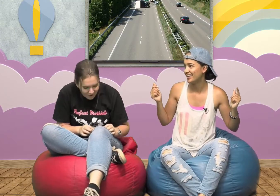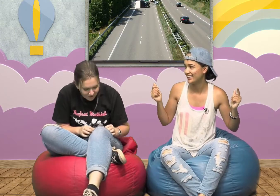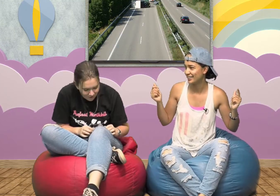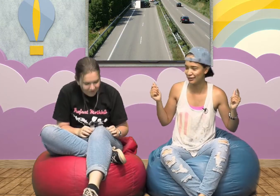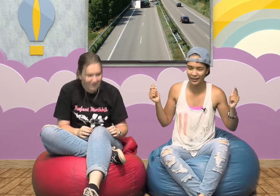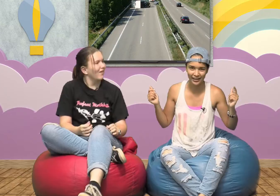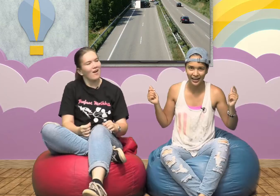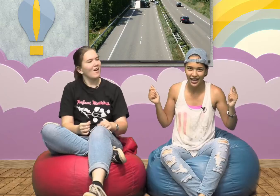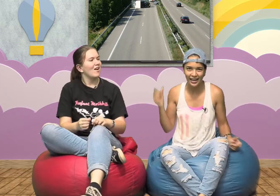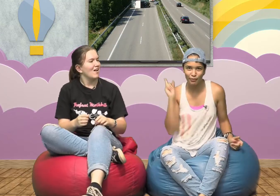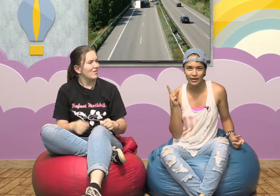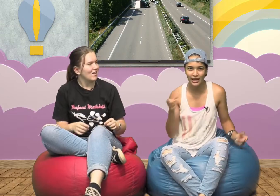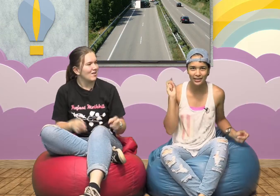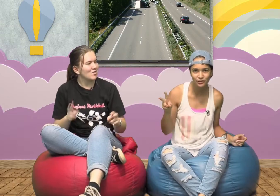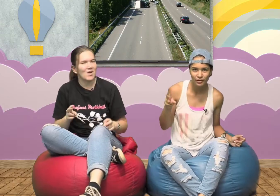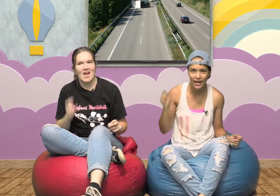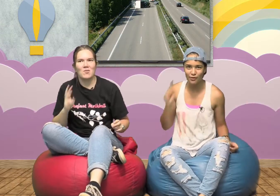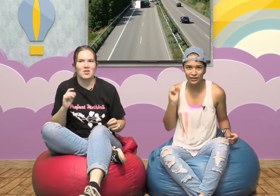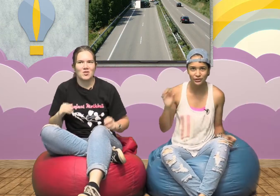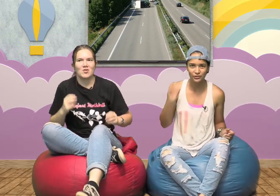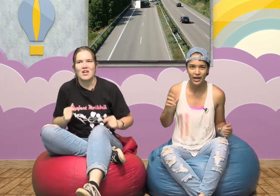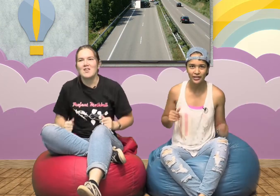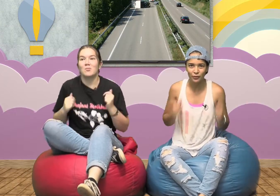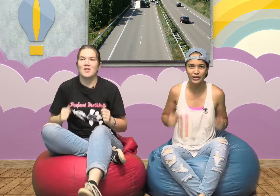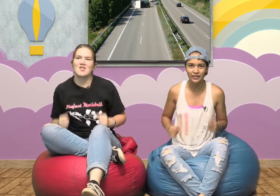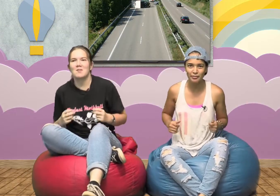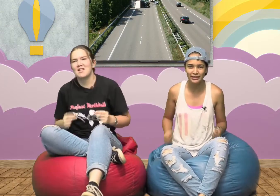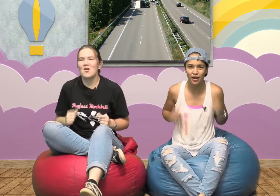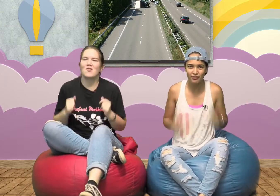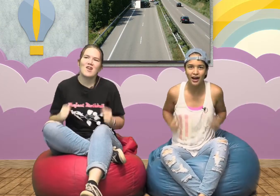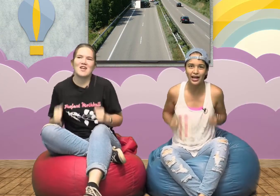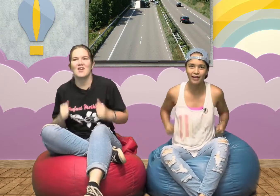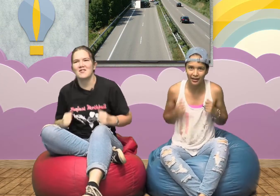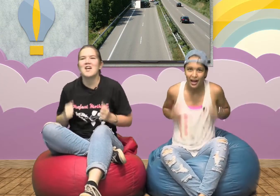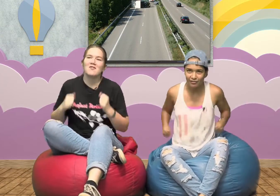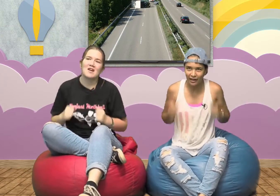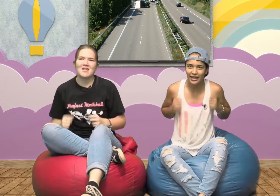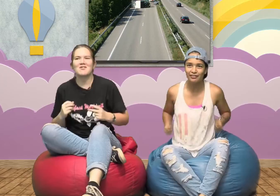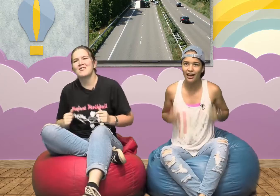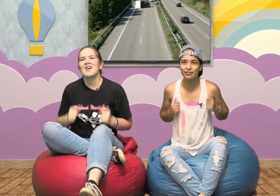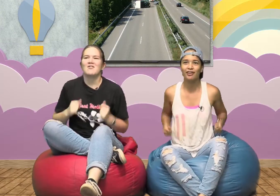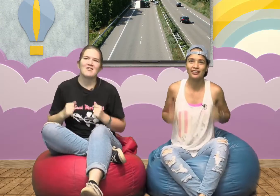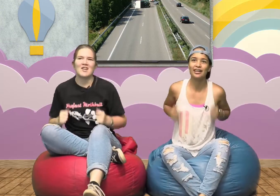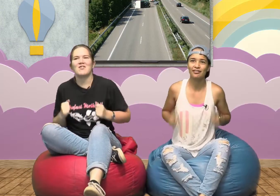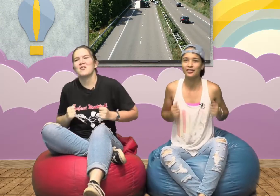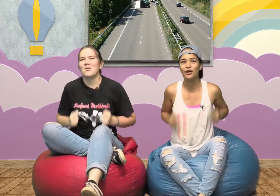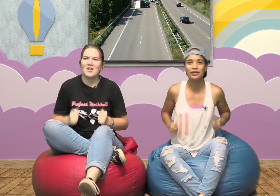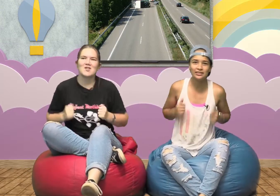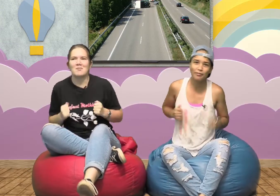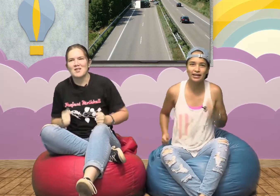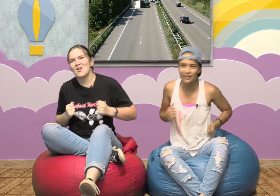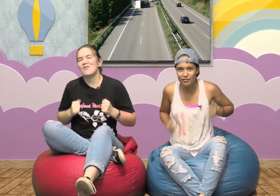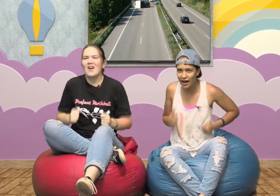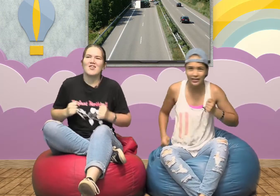We can try. Okay. And a 1, and a 2, and a 1, 2, 3. The wheels on the bus go round and round, round and round, round and round.